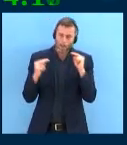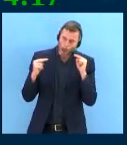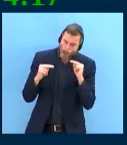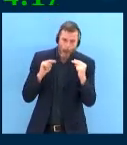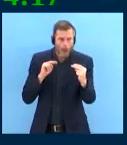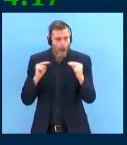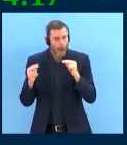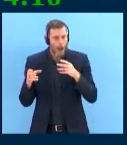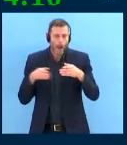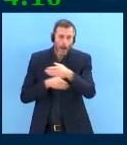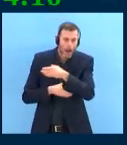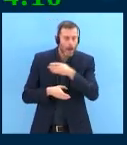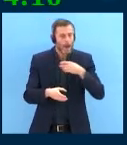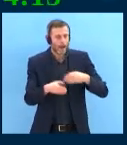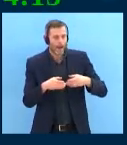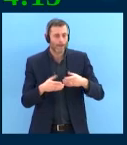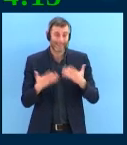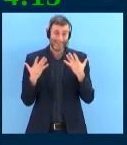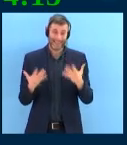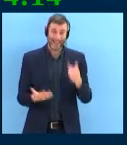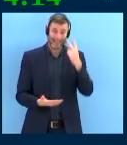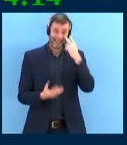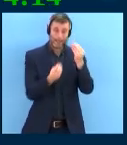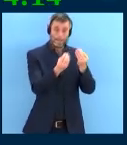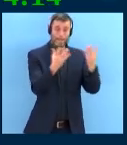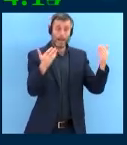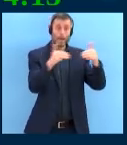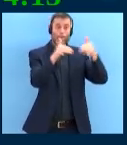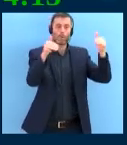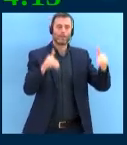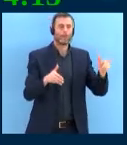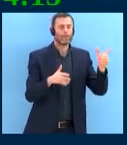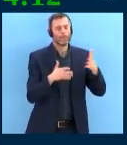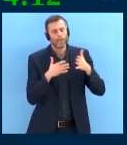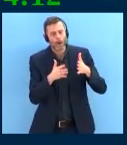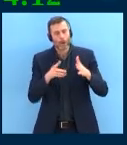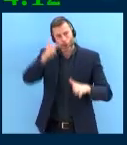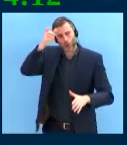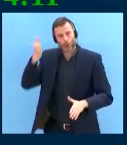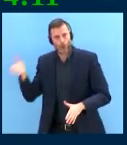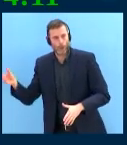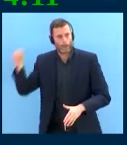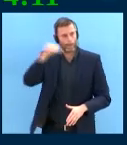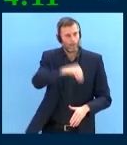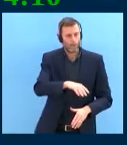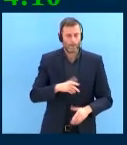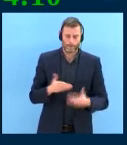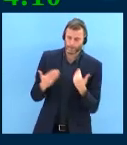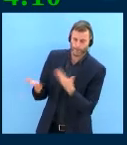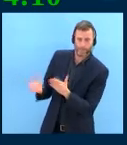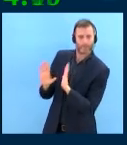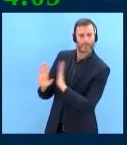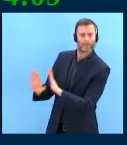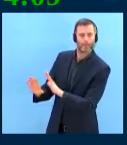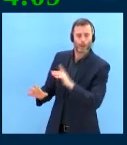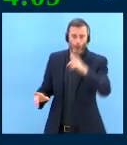reinforce it. In Germany, many cultural institutions still put the typical narrative frame around Turkish communities